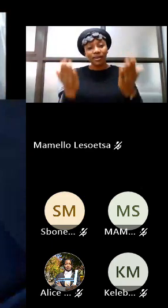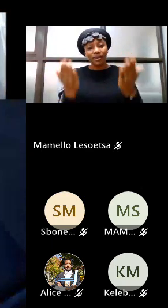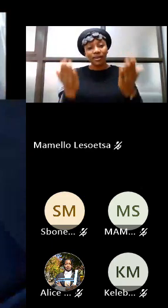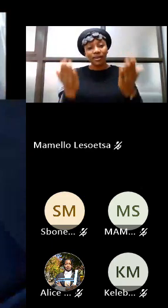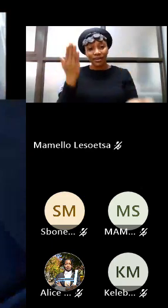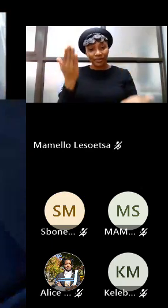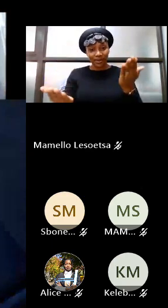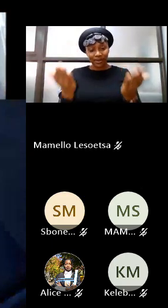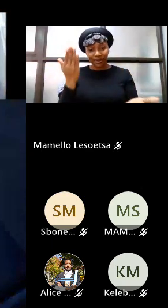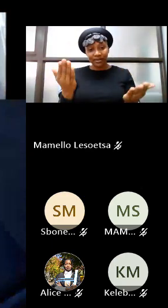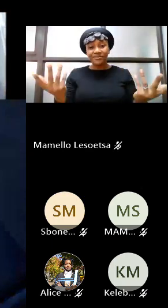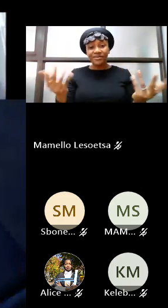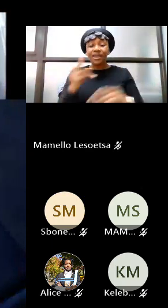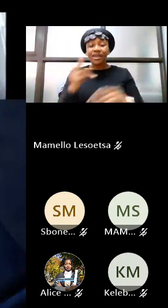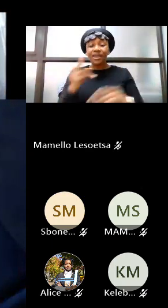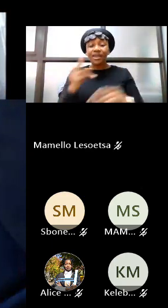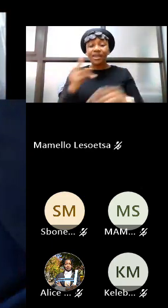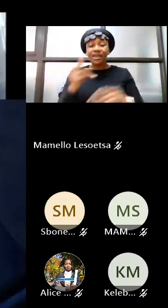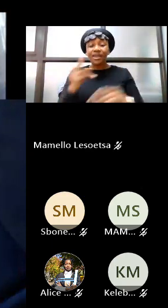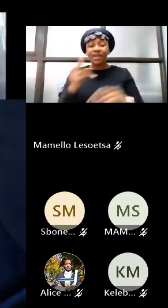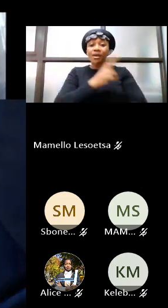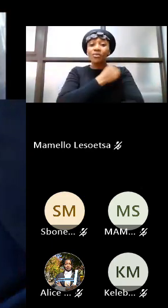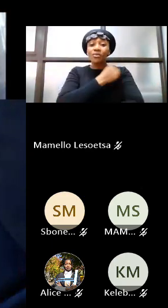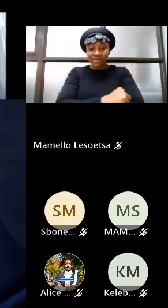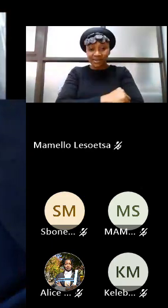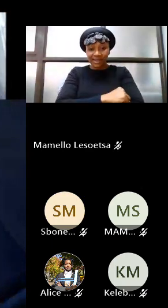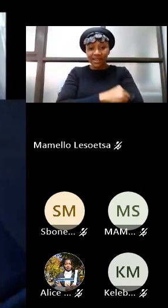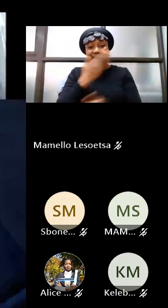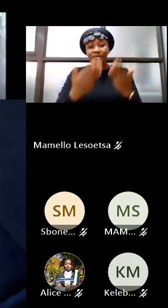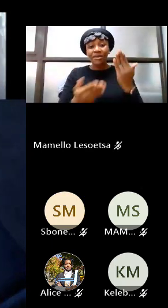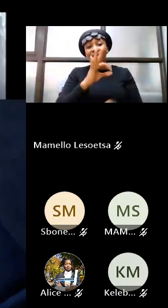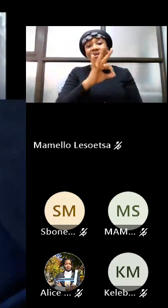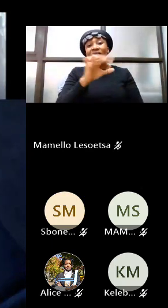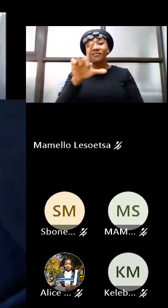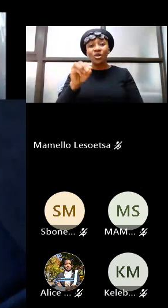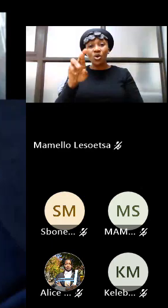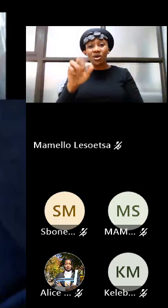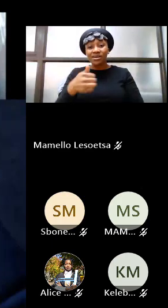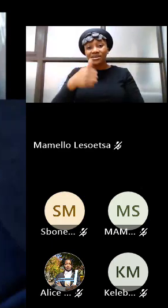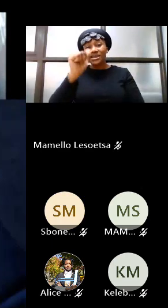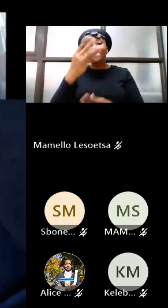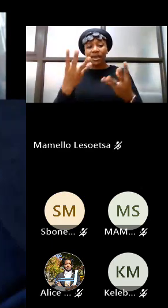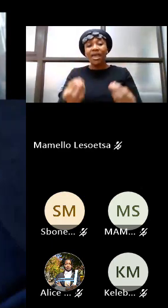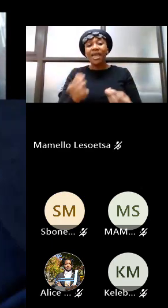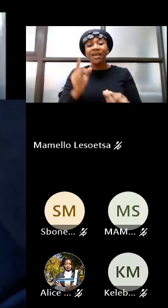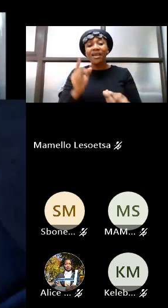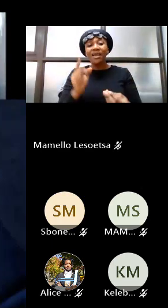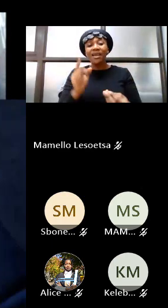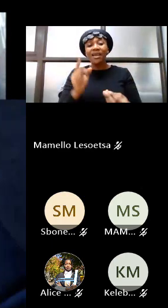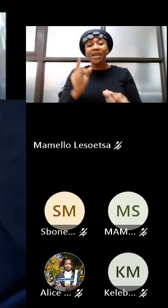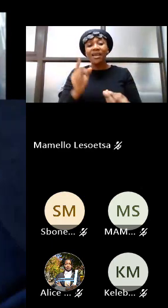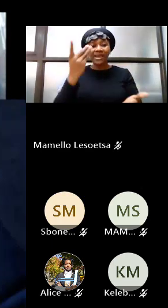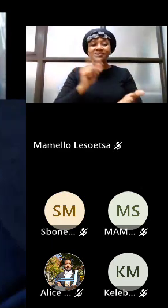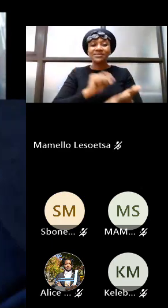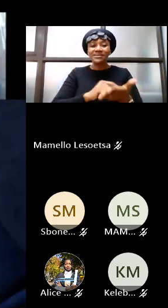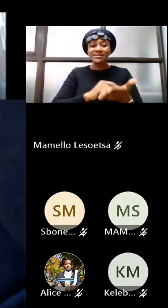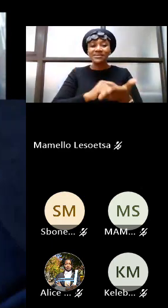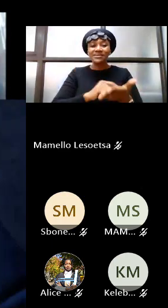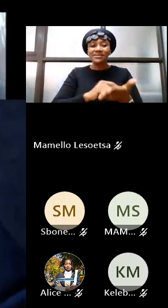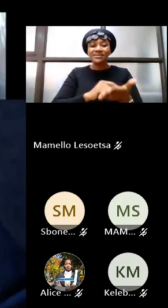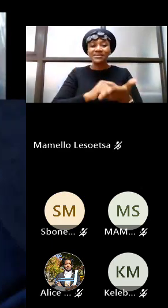Florcita was at the hospital for a certain while. Maybe she had a surgery. So you have on one page basically the history and the current status